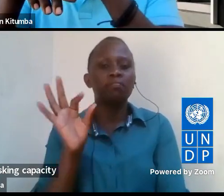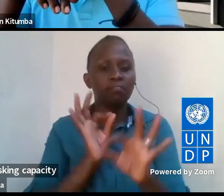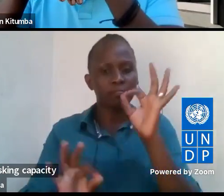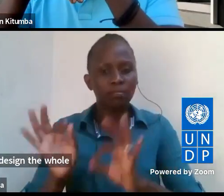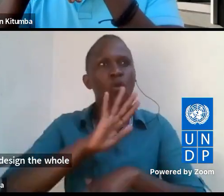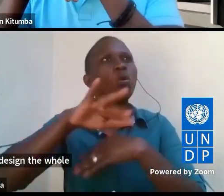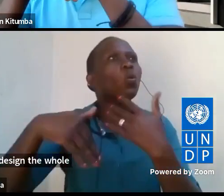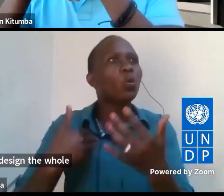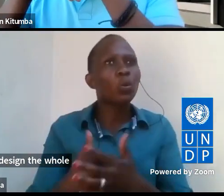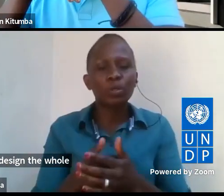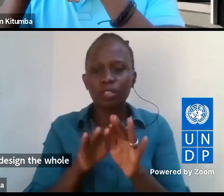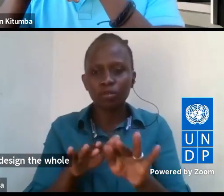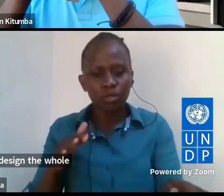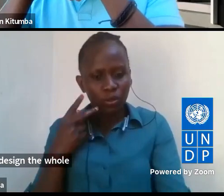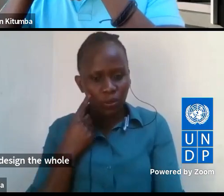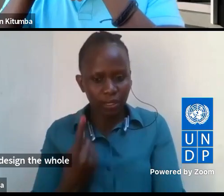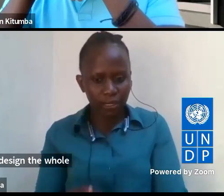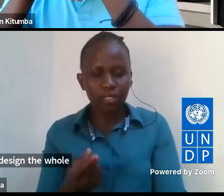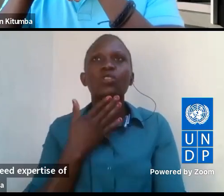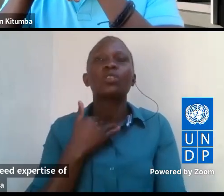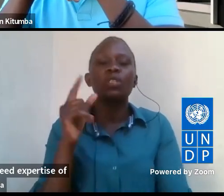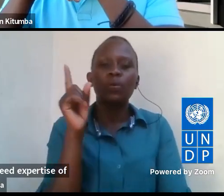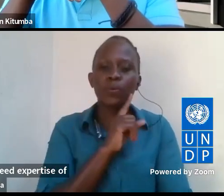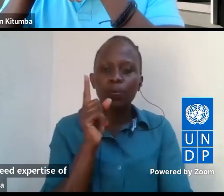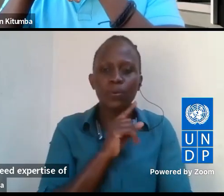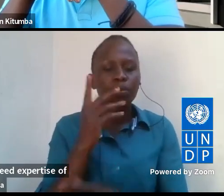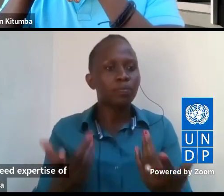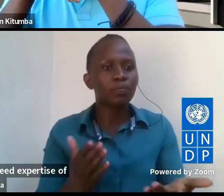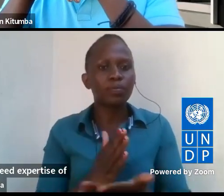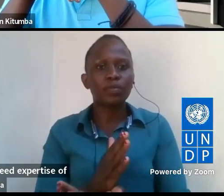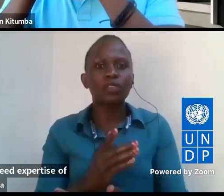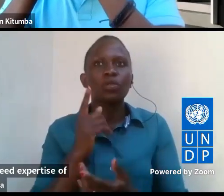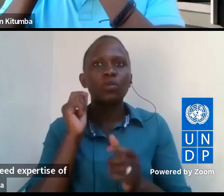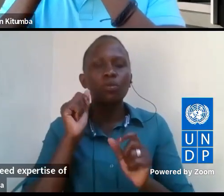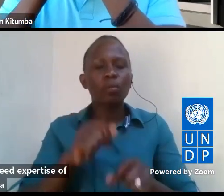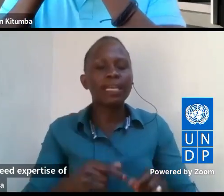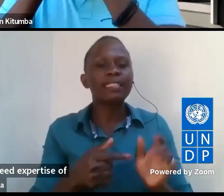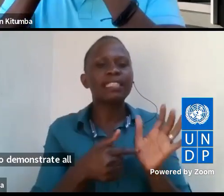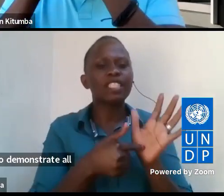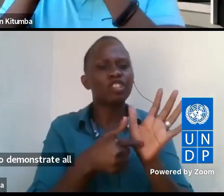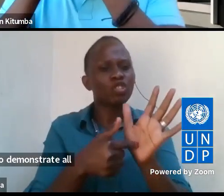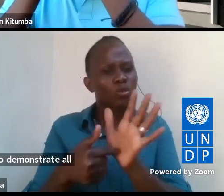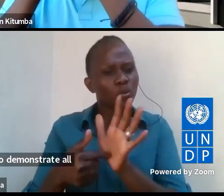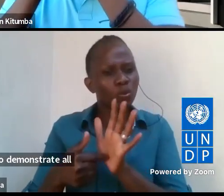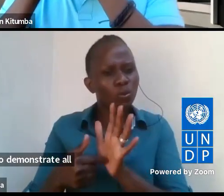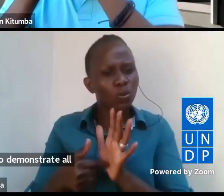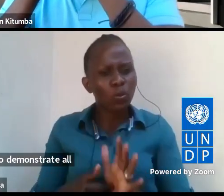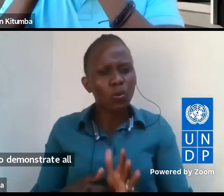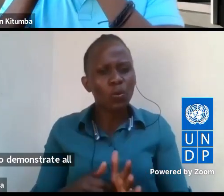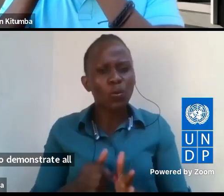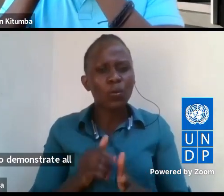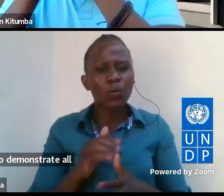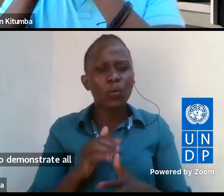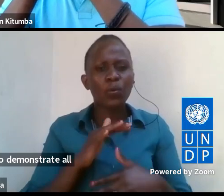different ballgame. You need expertise of a different nature and you must be able to demonstrate all that. But my experience working with startups